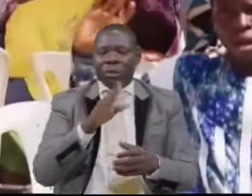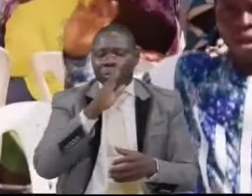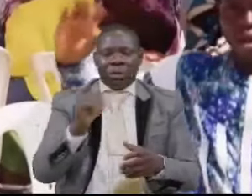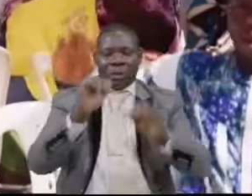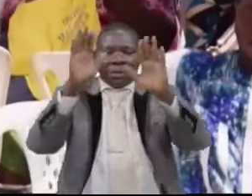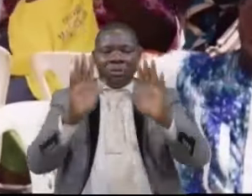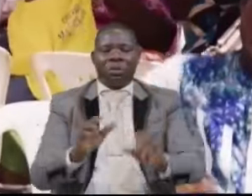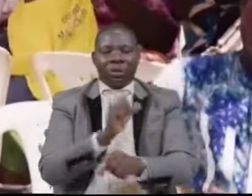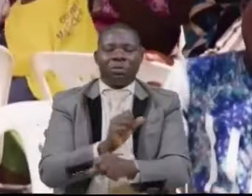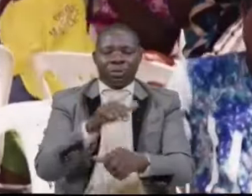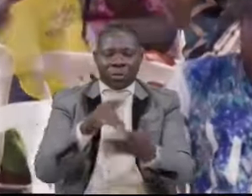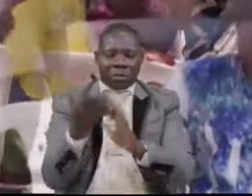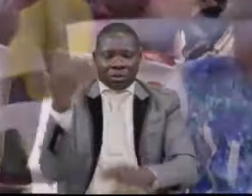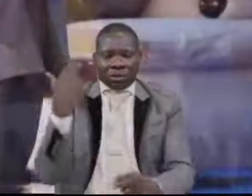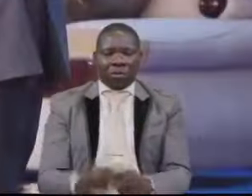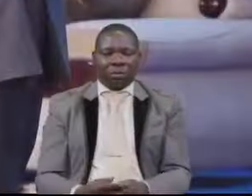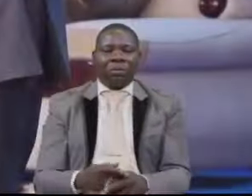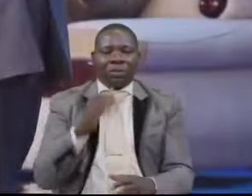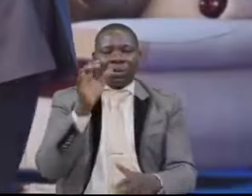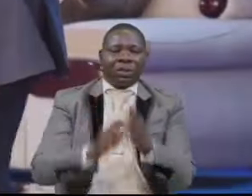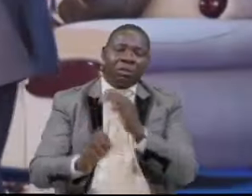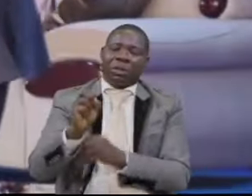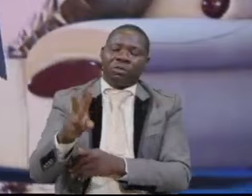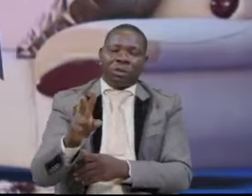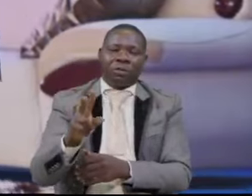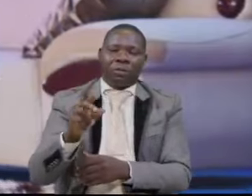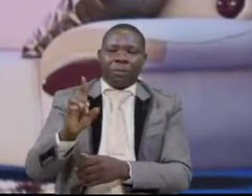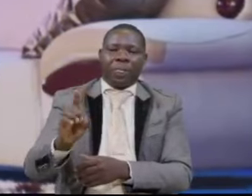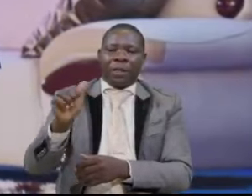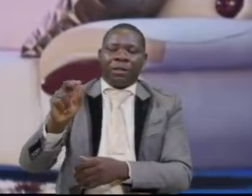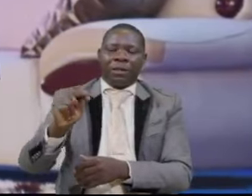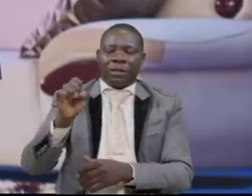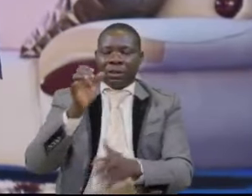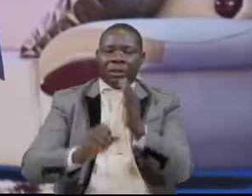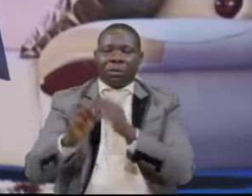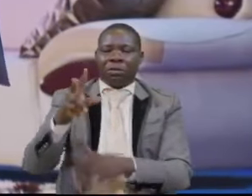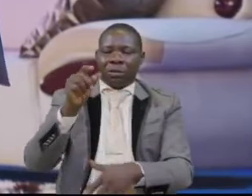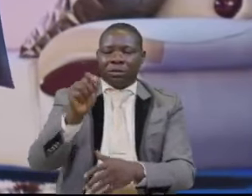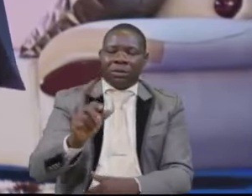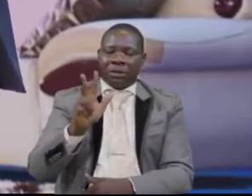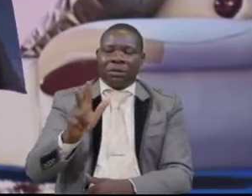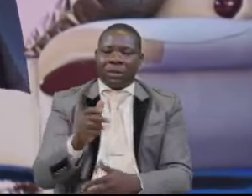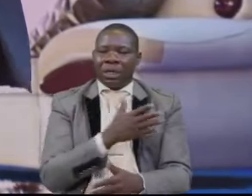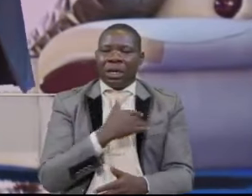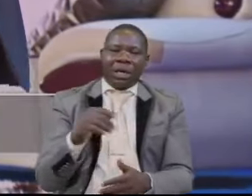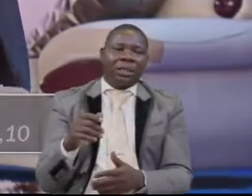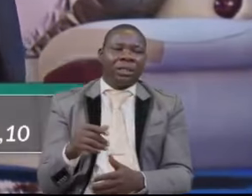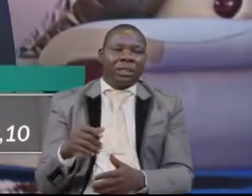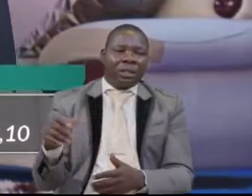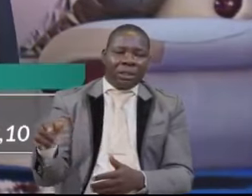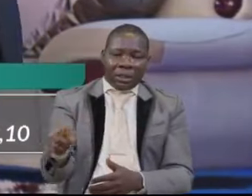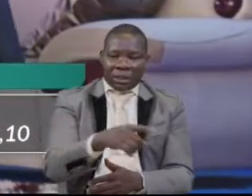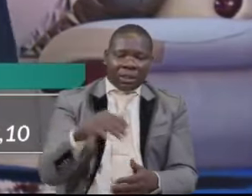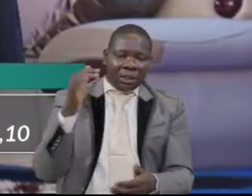chapter 12. I'm looking at chapter 12, verse 3. It says, and they that be wise shall